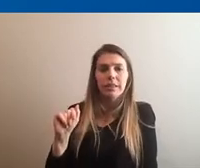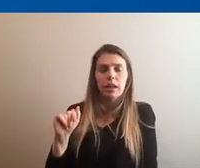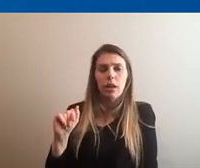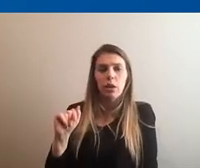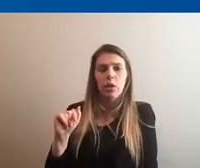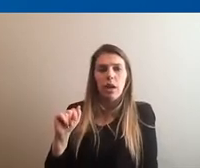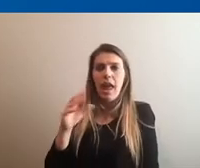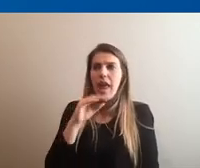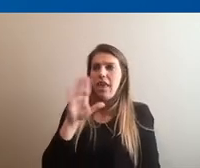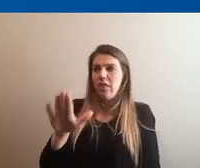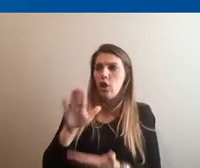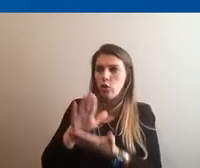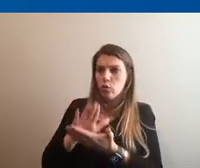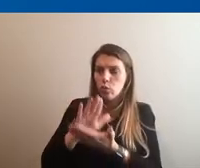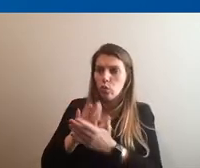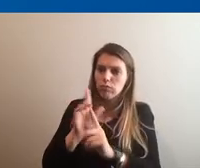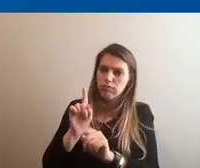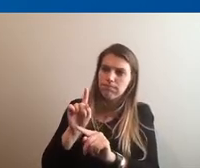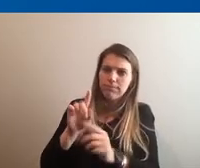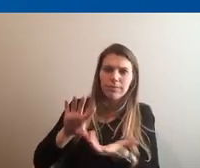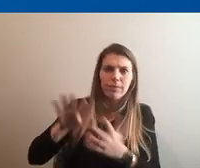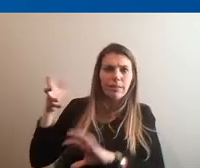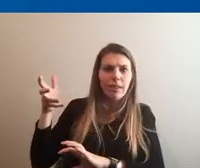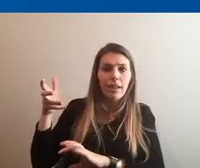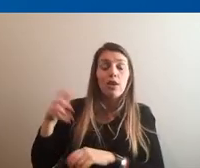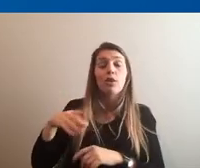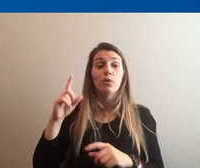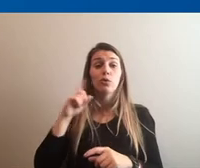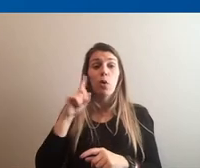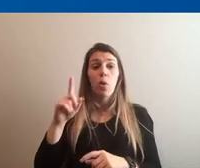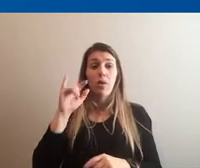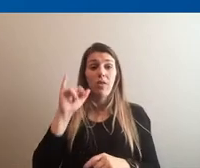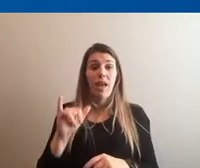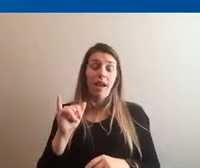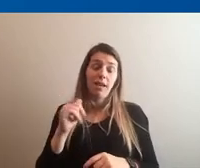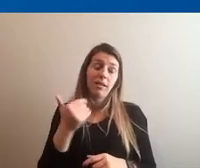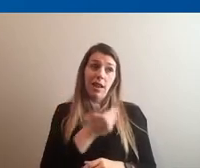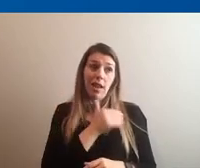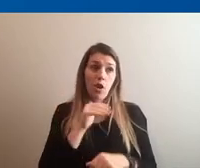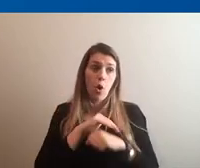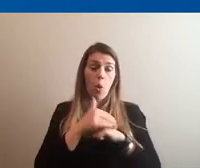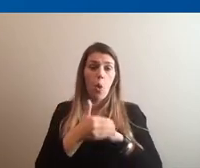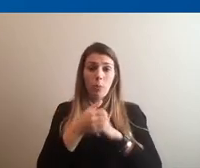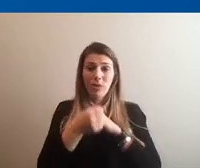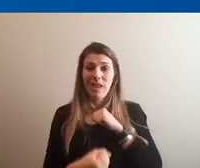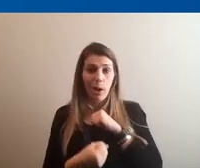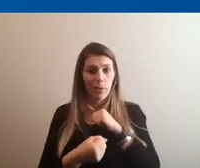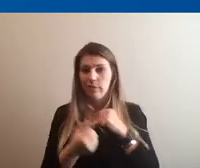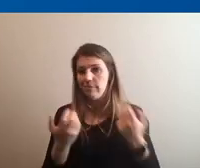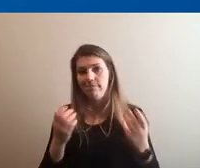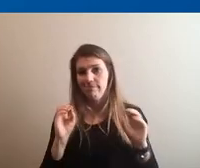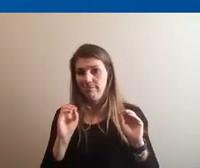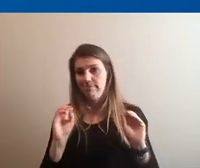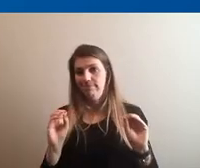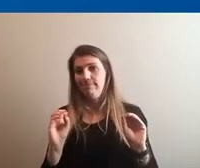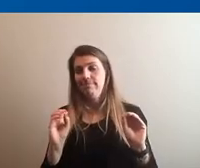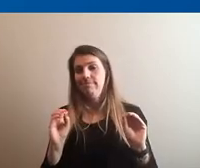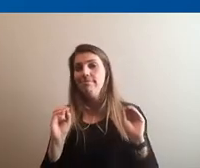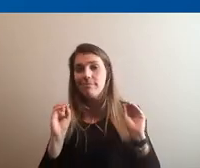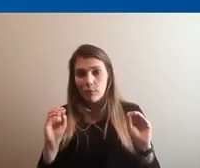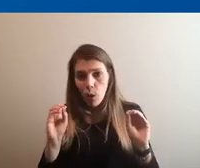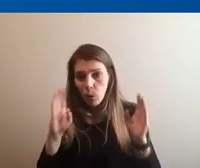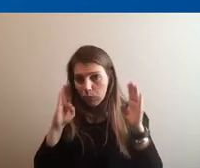been disrupted? To my knowledge, at least in the Global South, none at all. There was